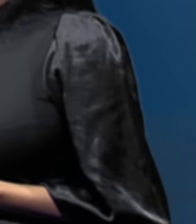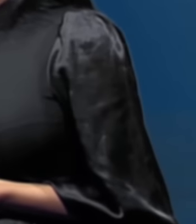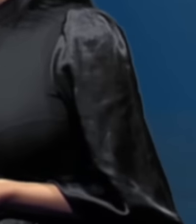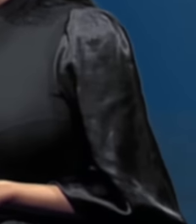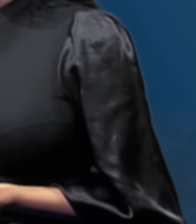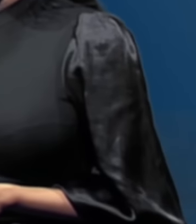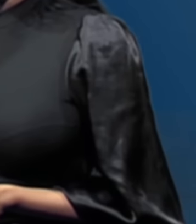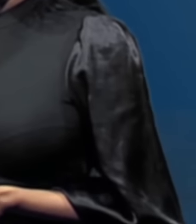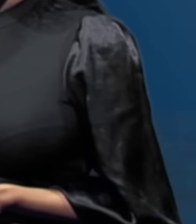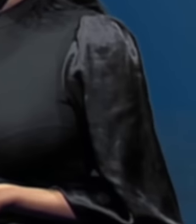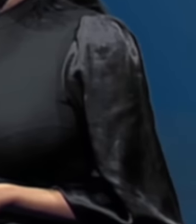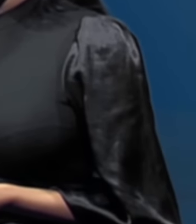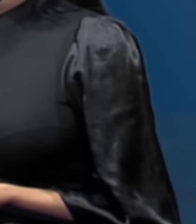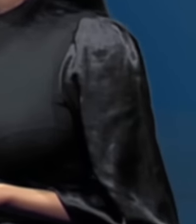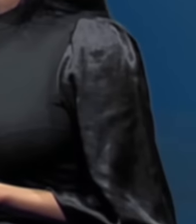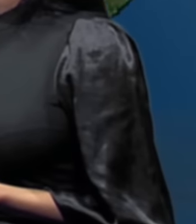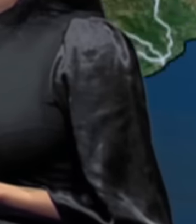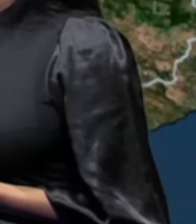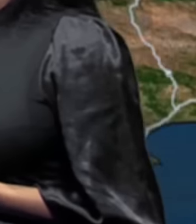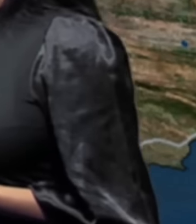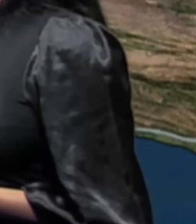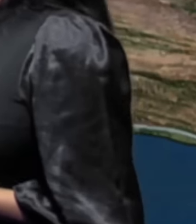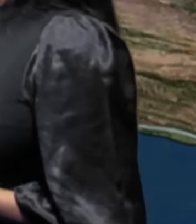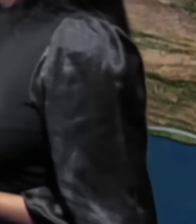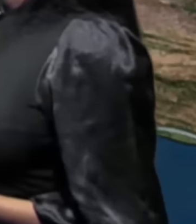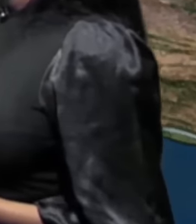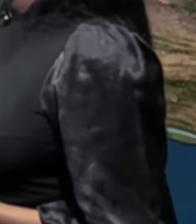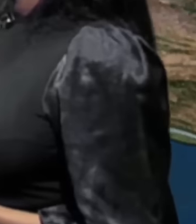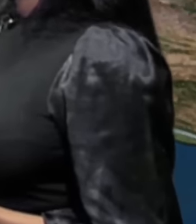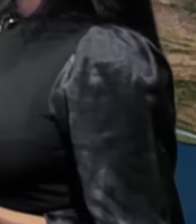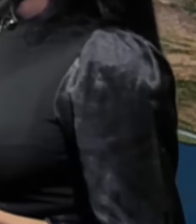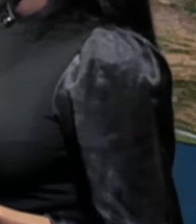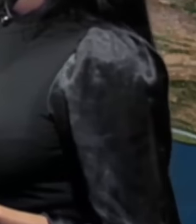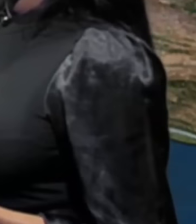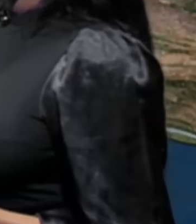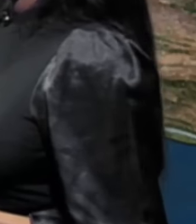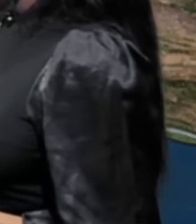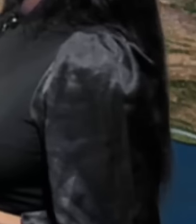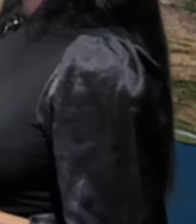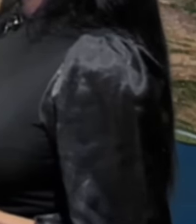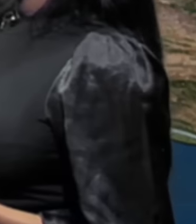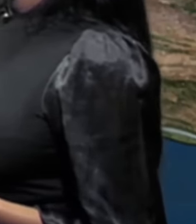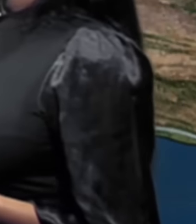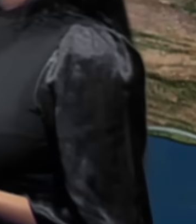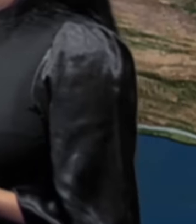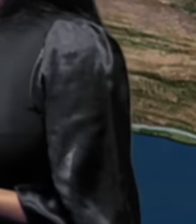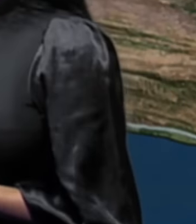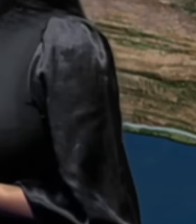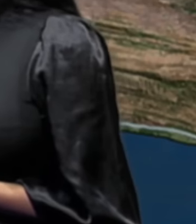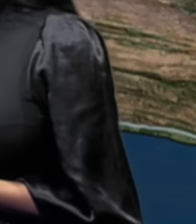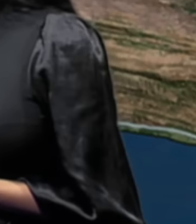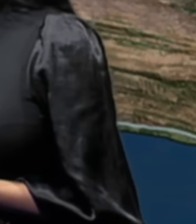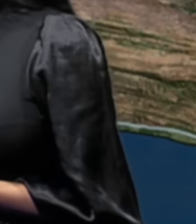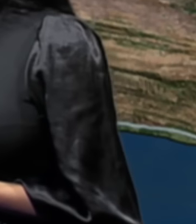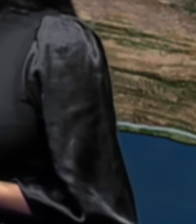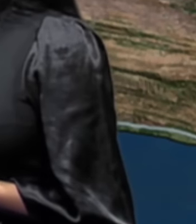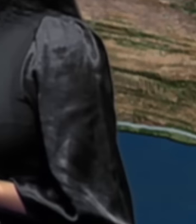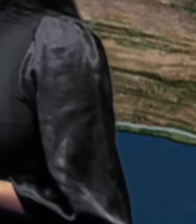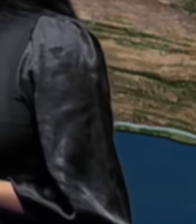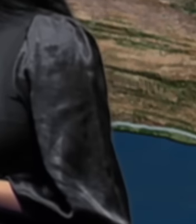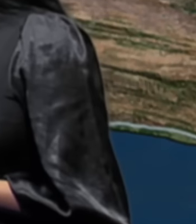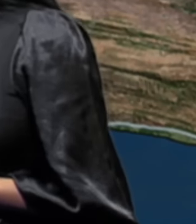di le 11 go ya go di le 23 mo Thapameng Western Cape le teng mo porofenseng go tla nna le pula Lensburg ka digata di le 20 go ya go